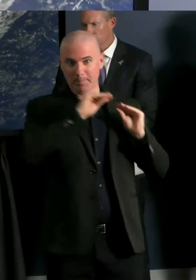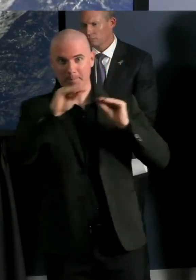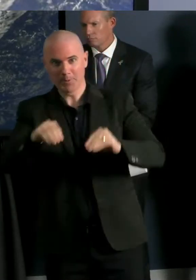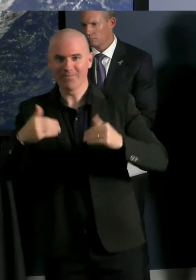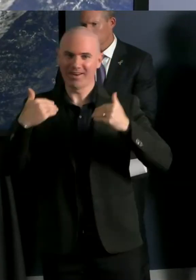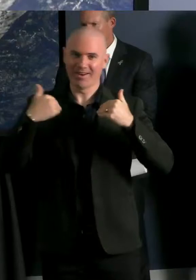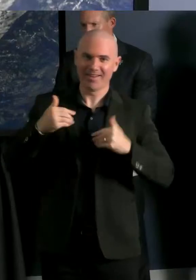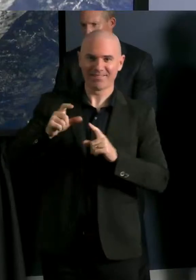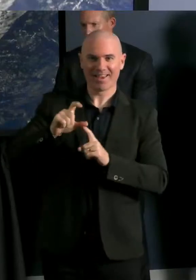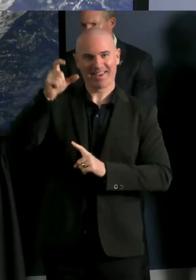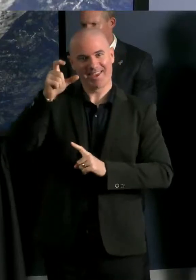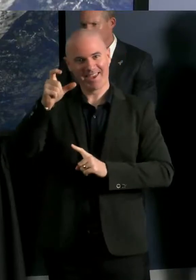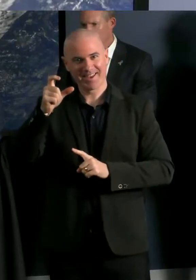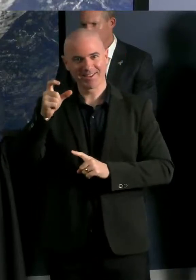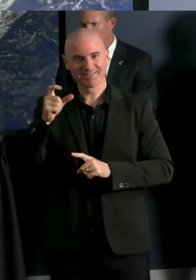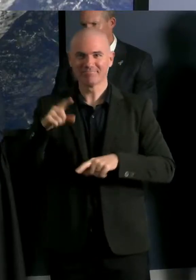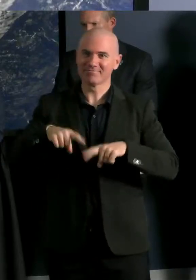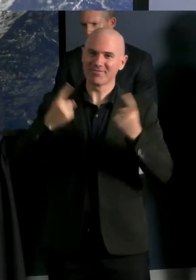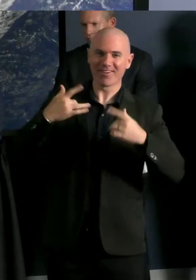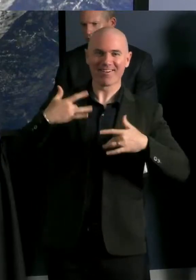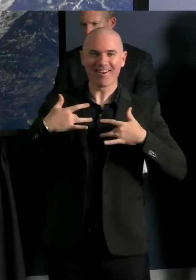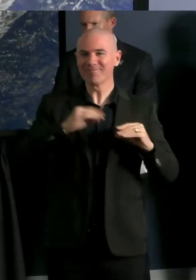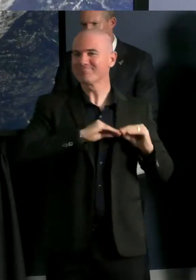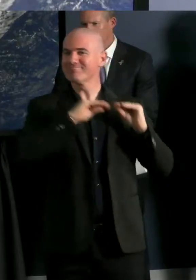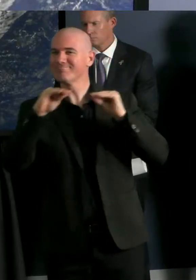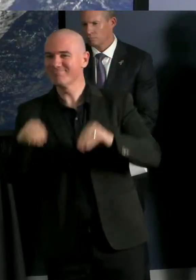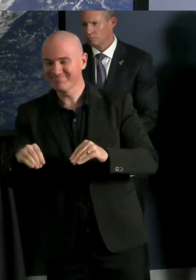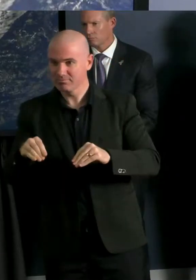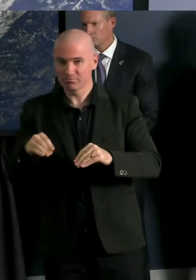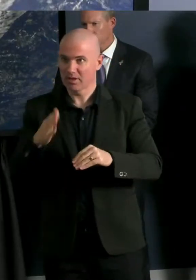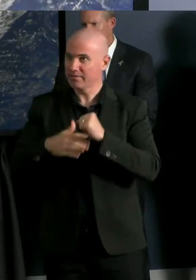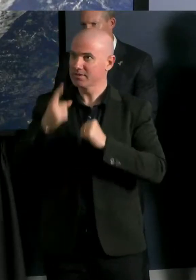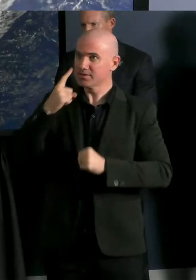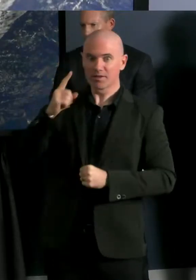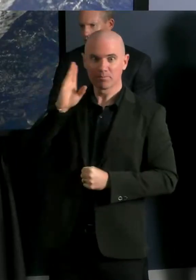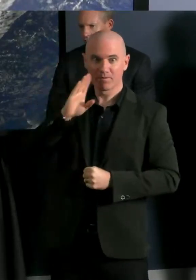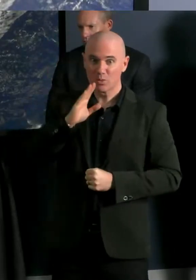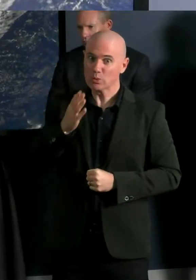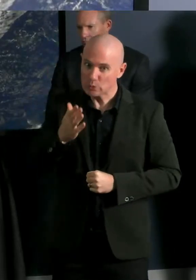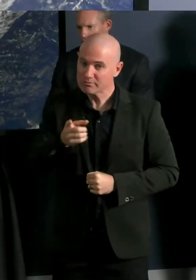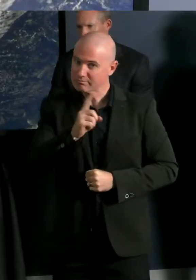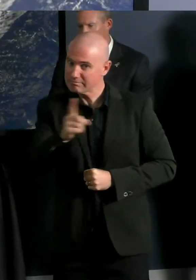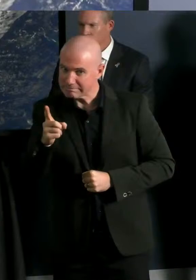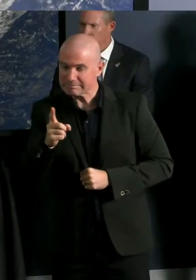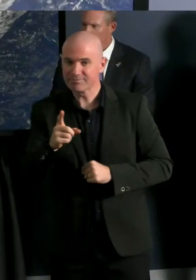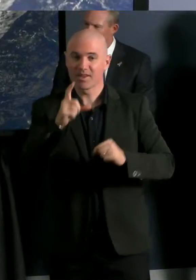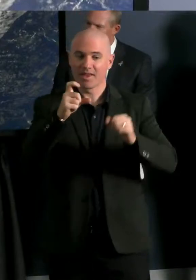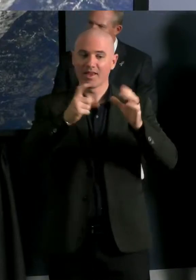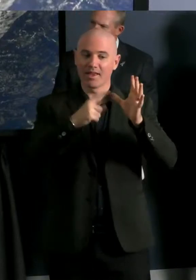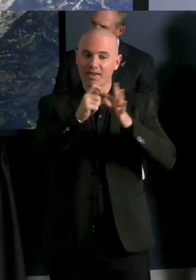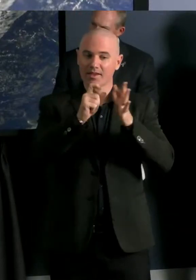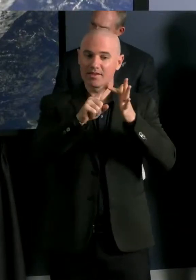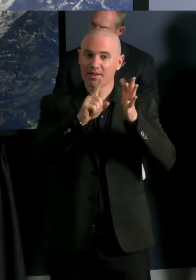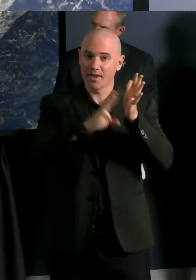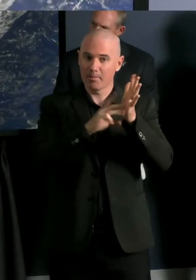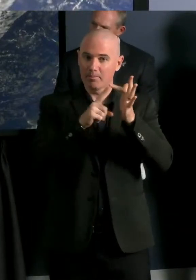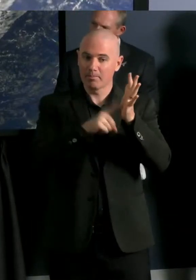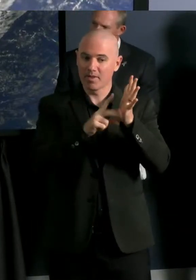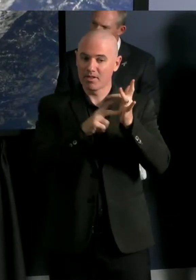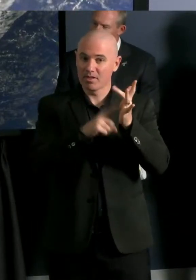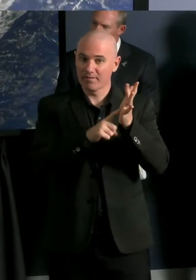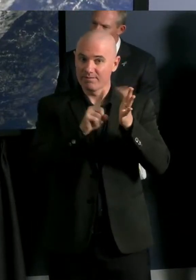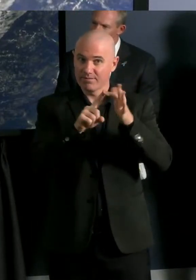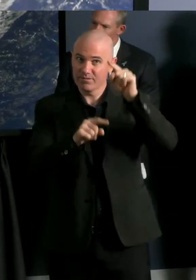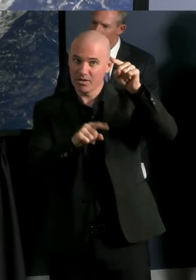people. Can I ask everyone in the Cairns area, from basically Cape Melville to Townsville, to stay connected with our